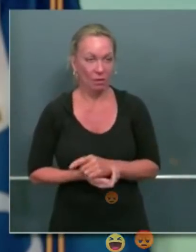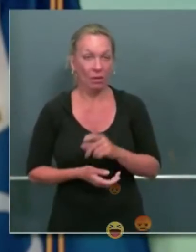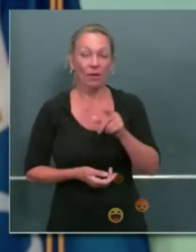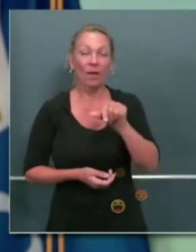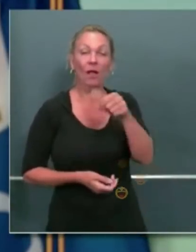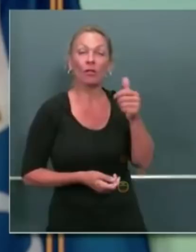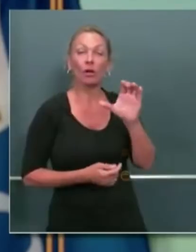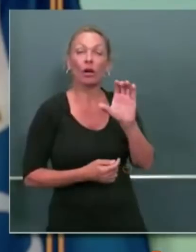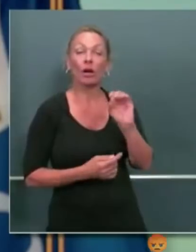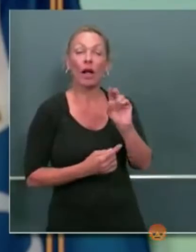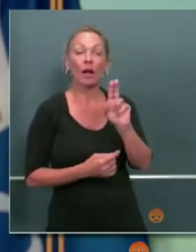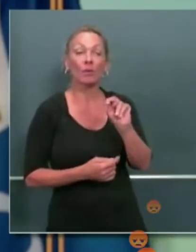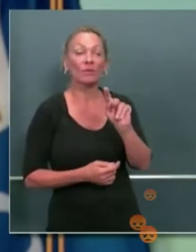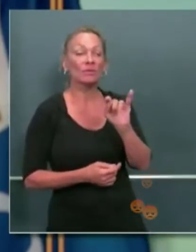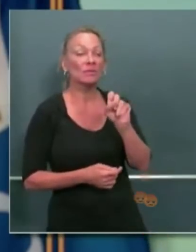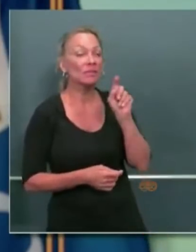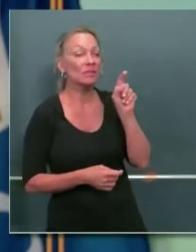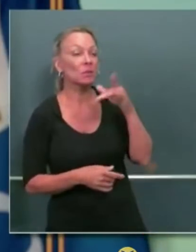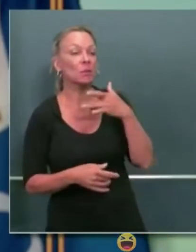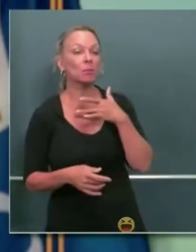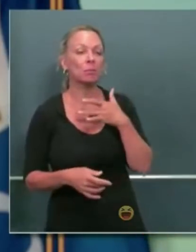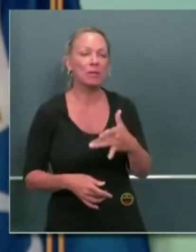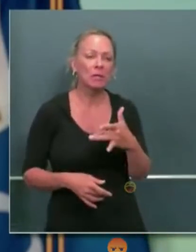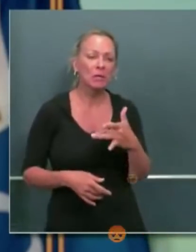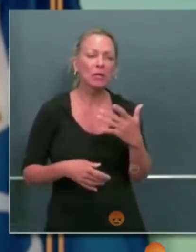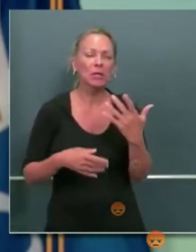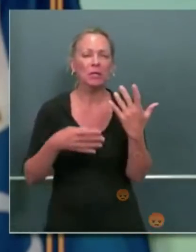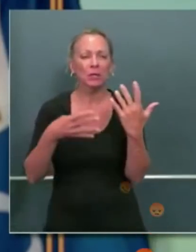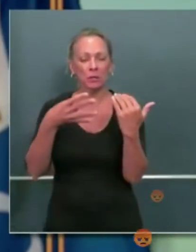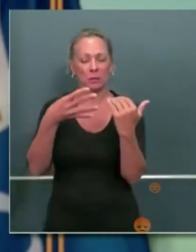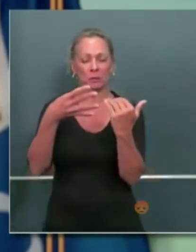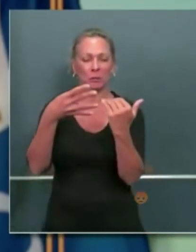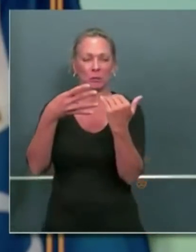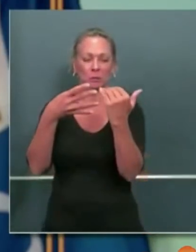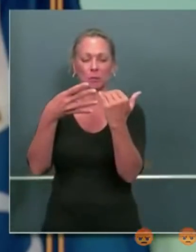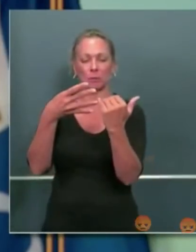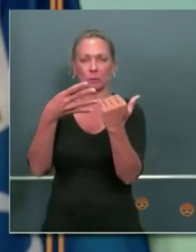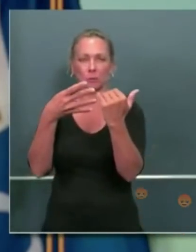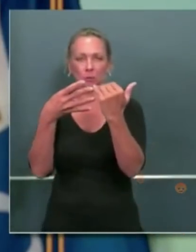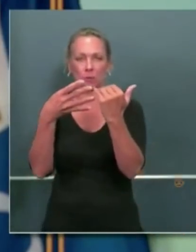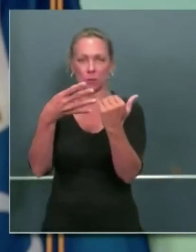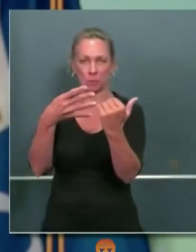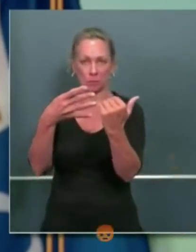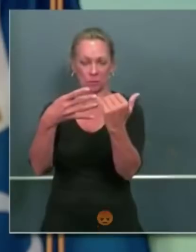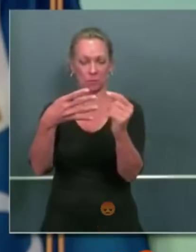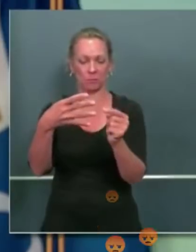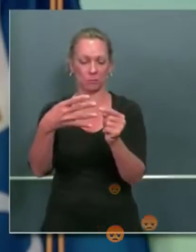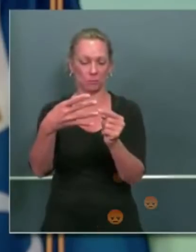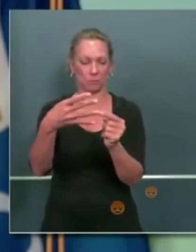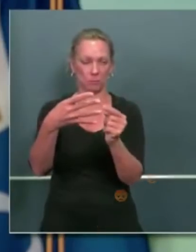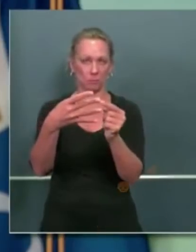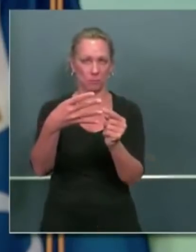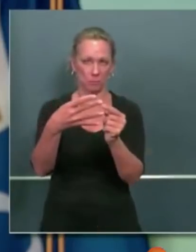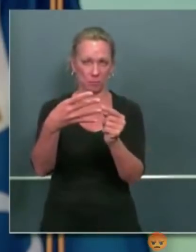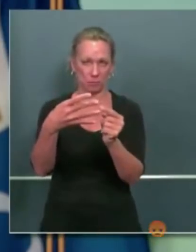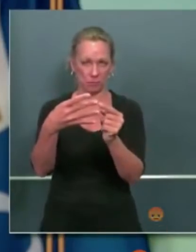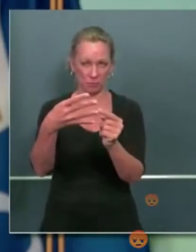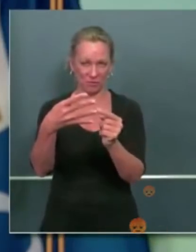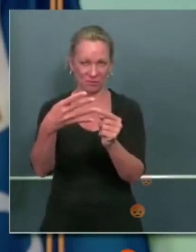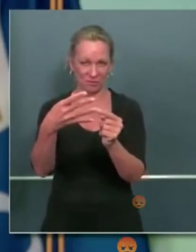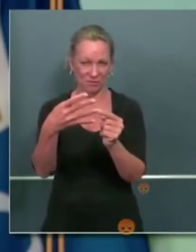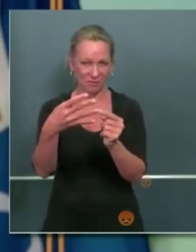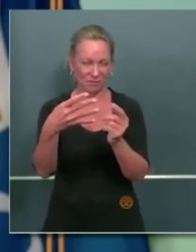phase 2 California and phase đang 3. họp báo nói về We vấn đề had, những at cập nhật last của count, last week, we had coronavirus over ở tiểu bang. 52, and then we went to